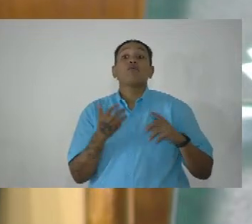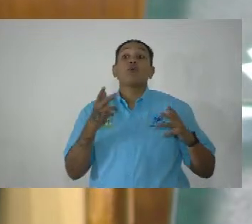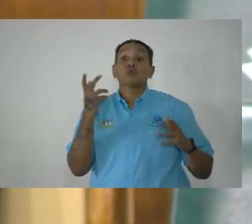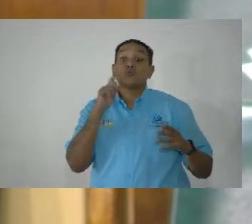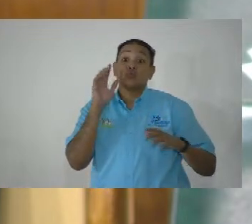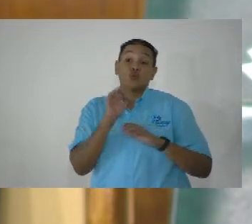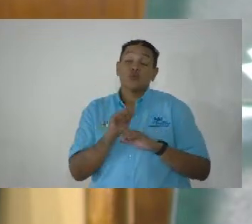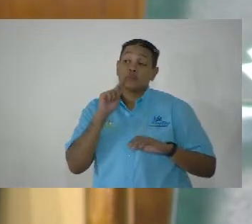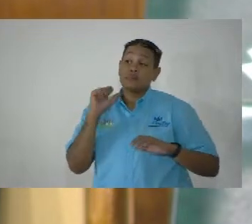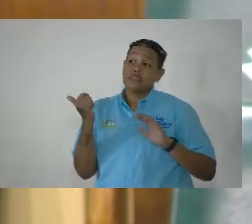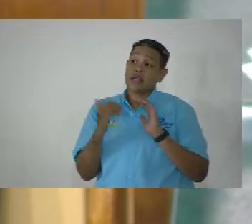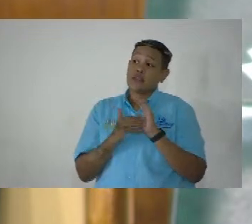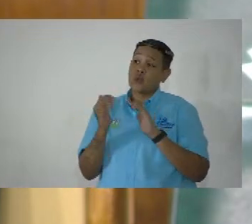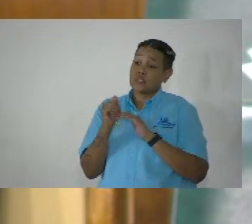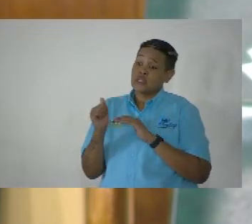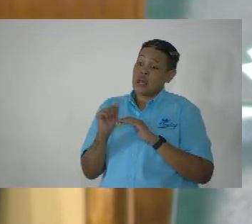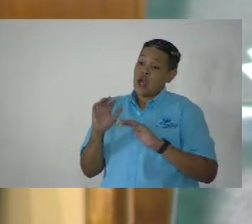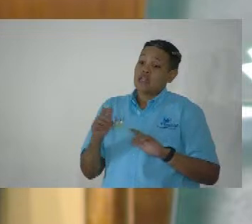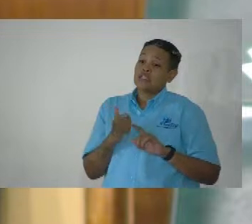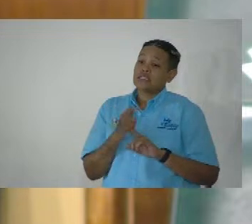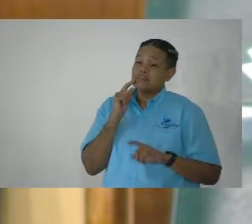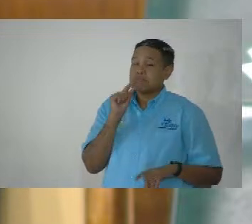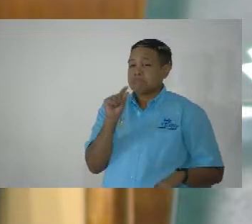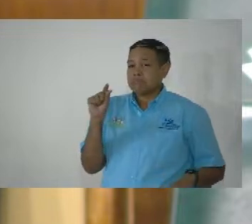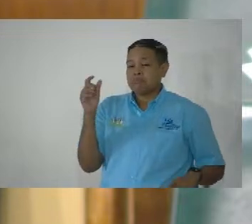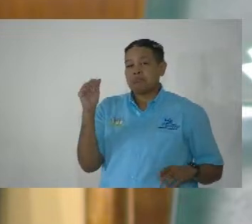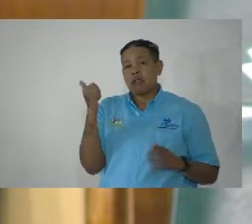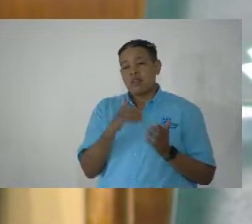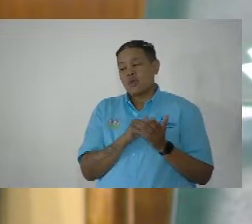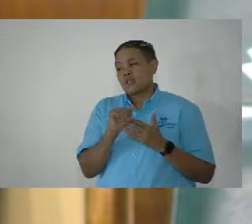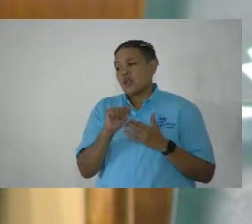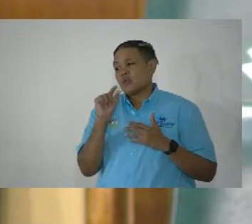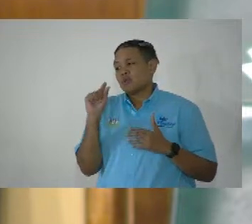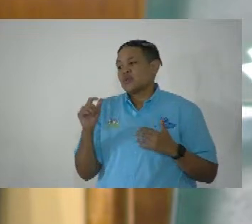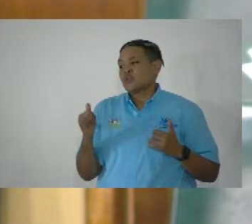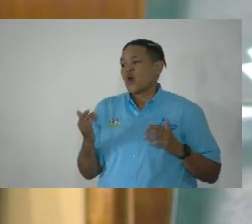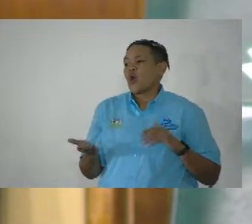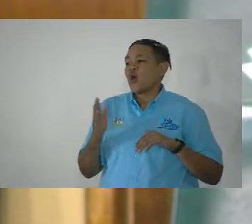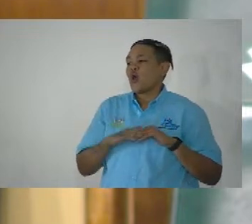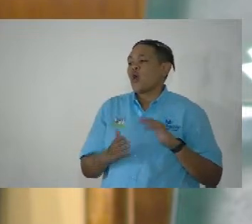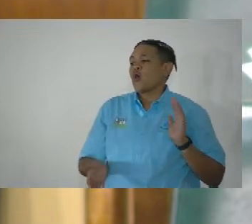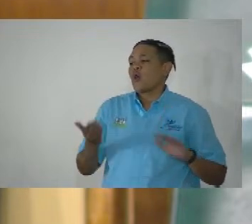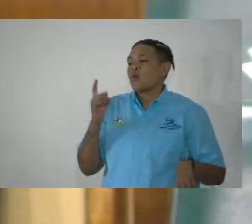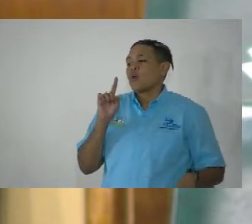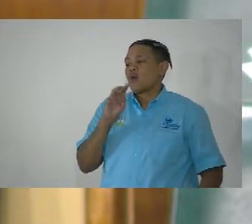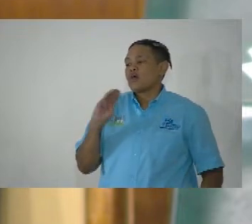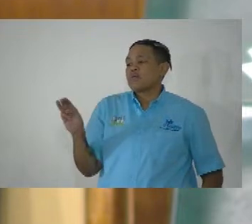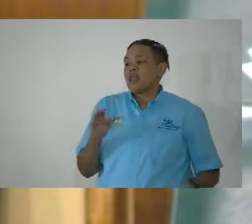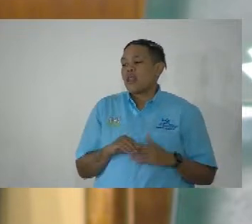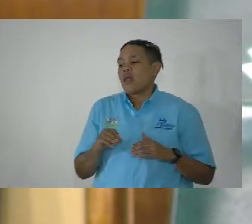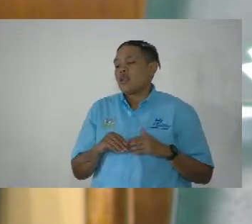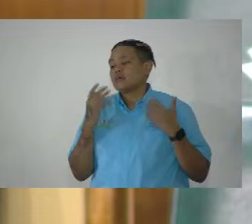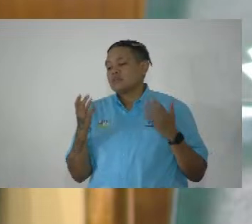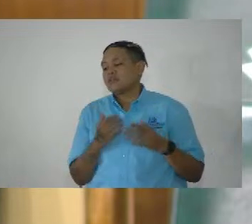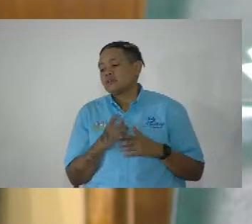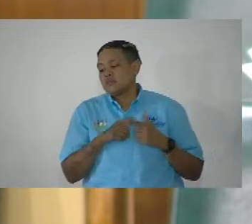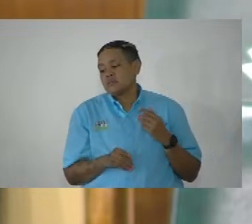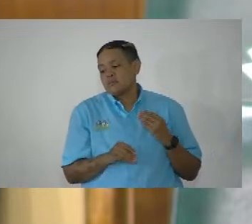to be $10,000, a meager amount of money, $10,000, will be moved to $1 million.